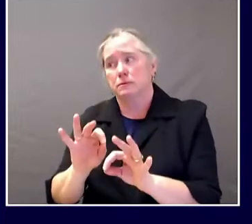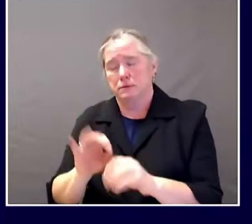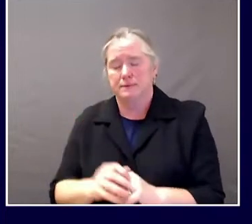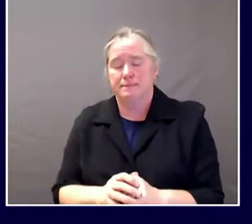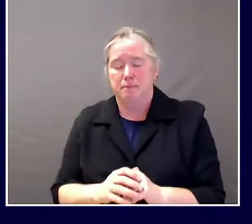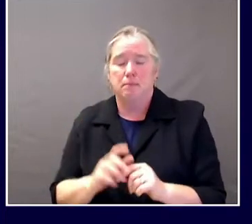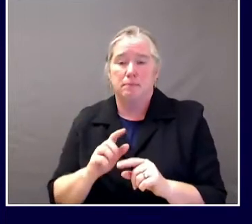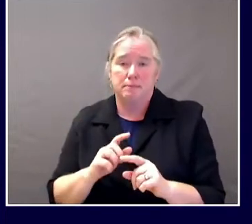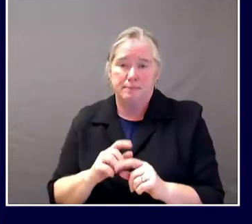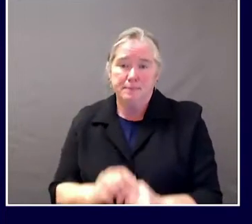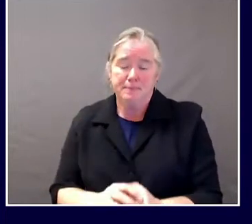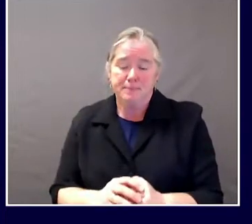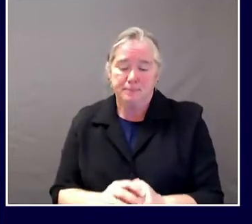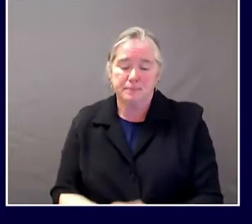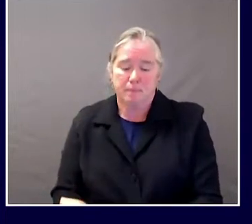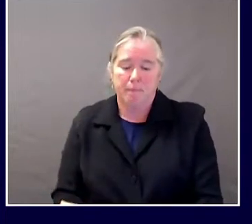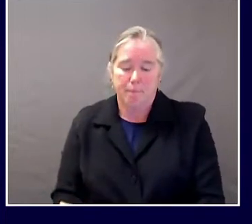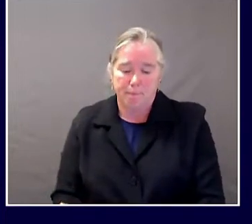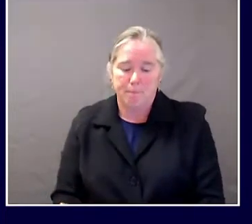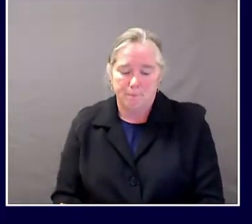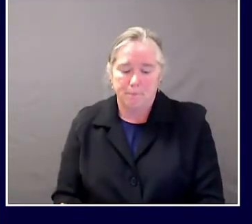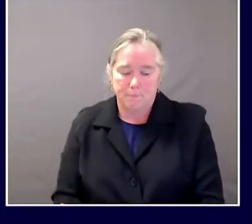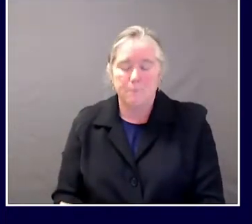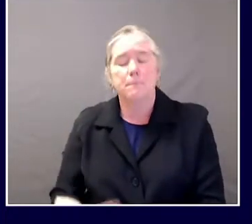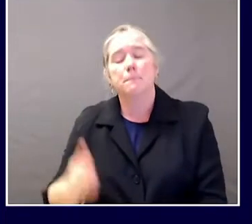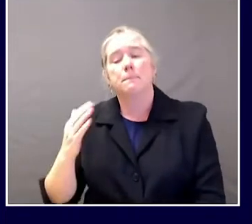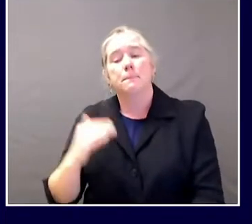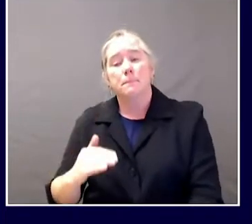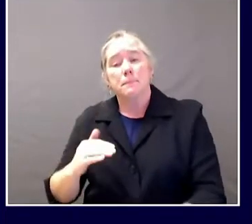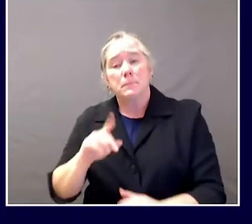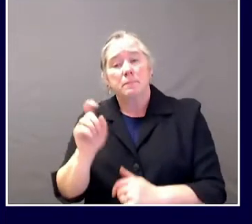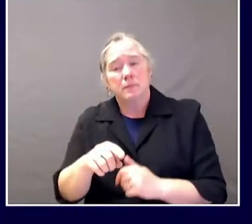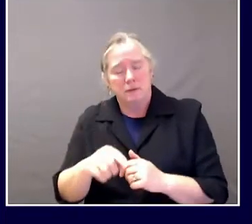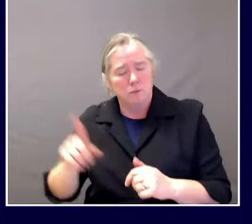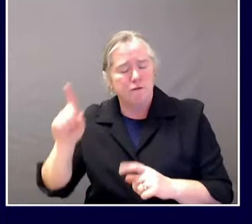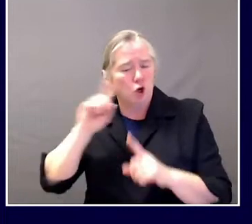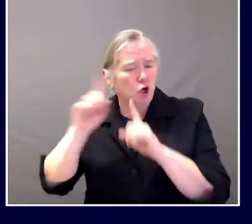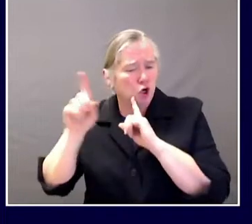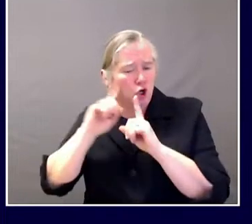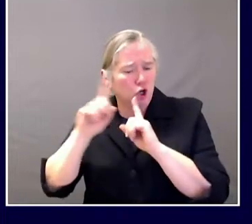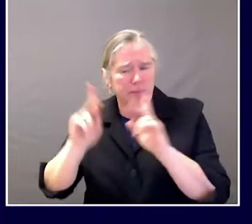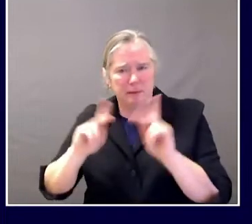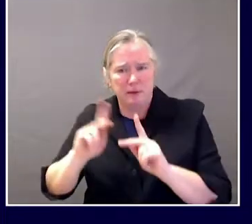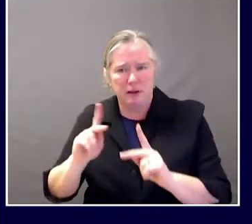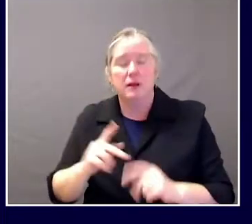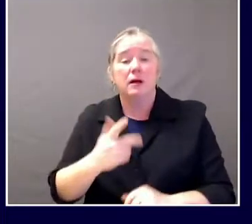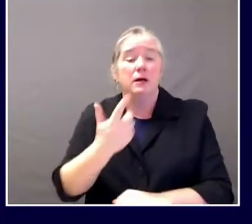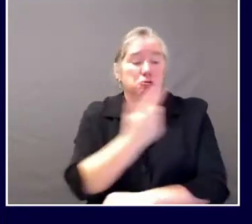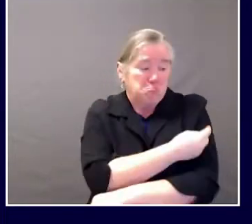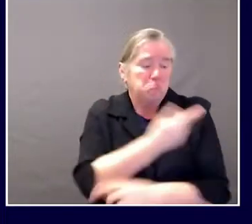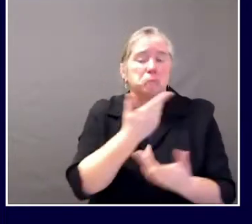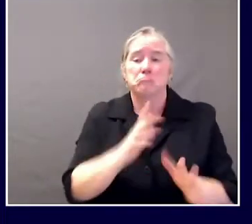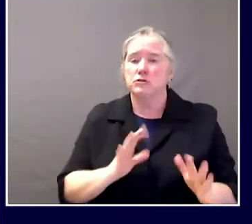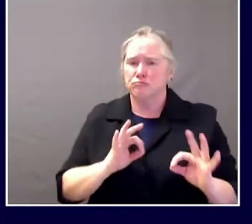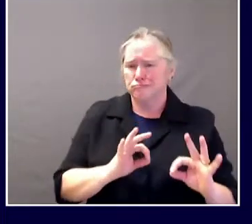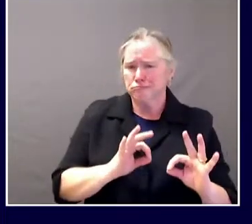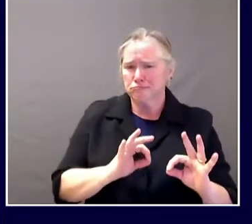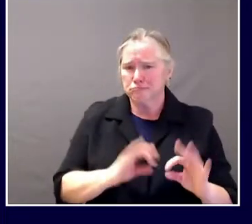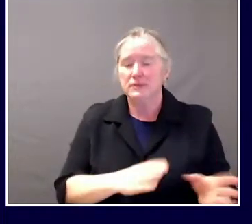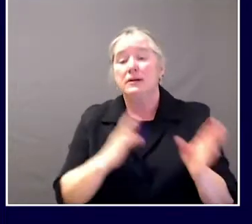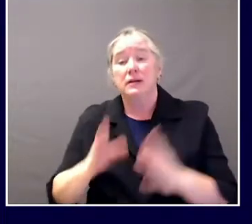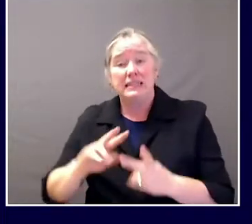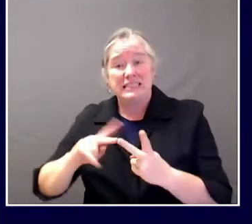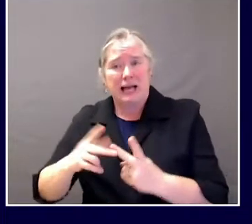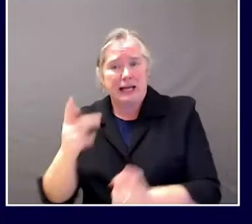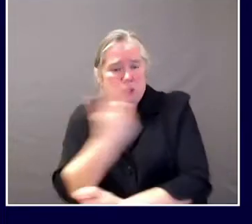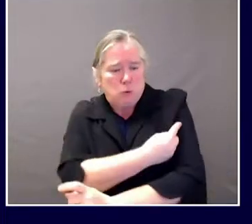from a few people who've received their second dose of the vaccine and they've had a more severe reaction as far as feeling sick afterwards. Are